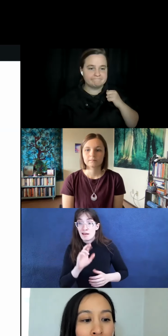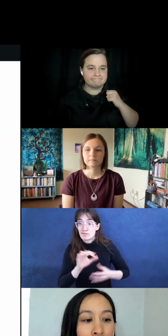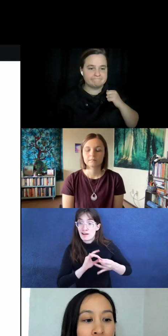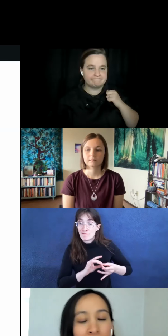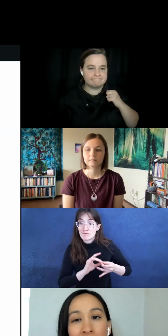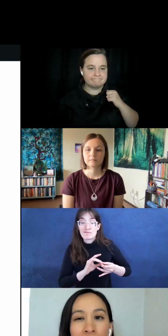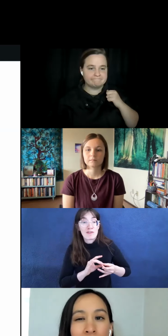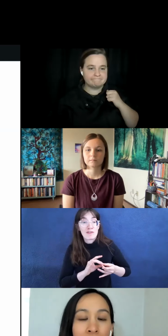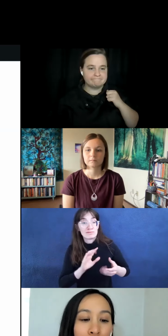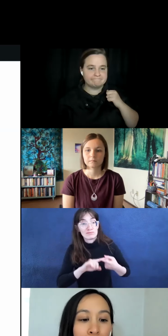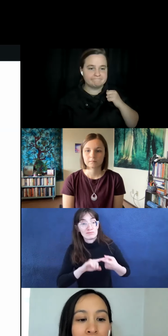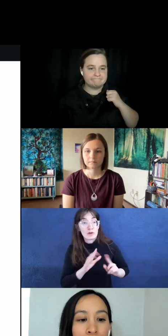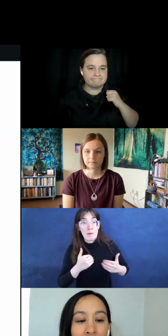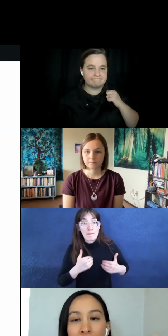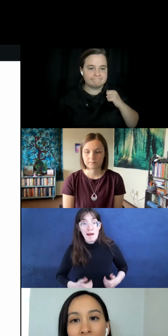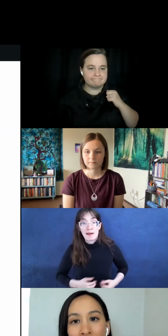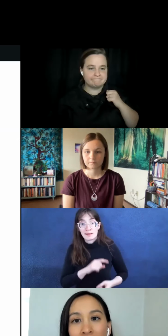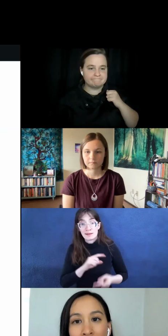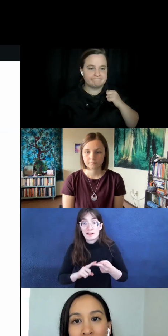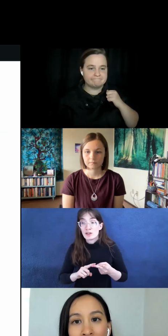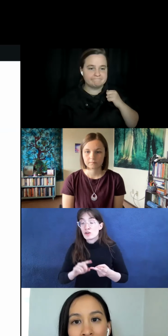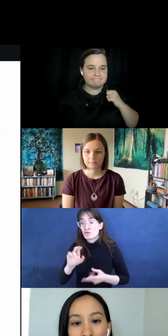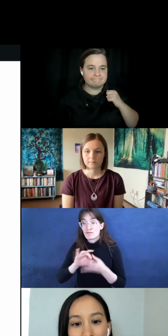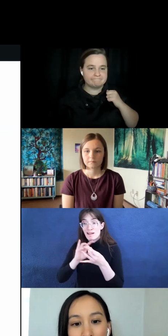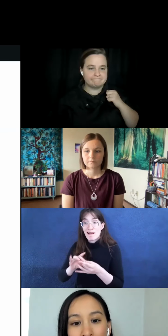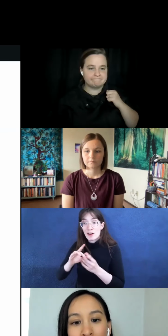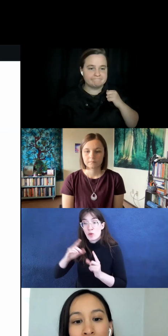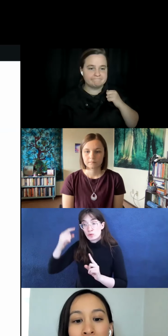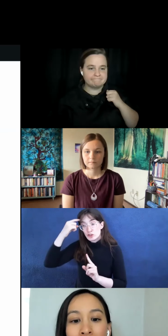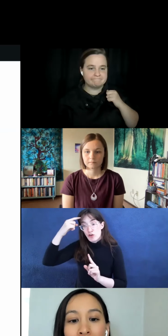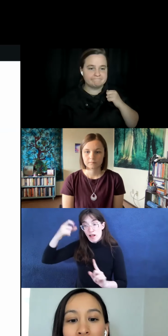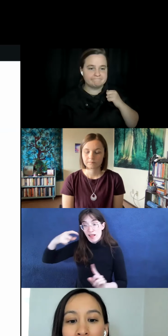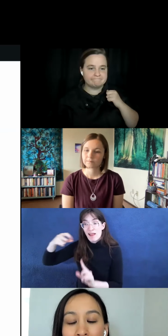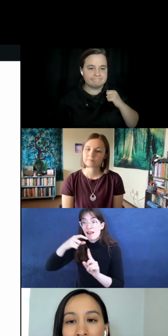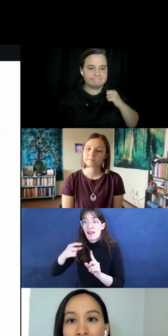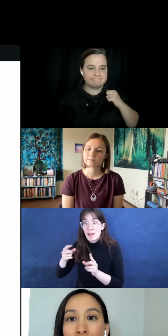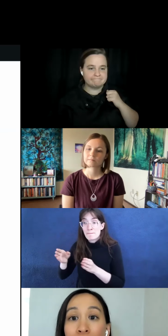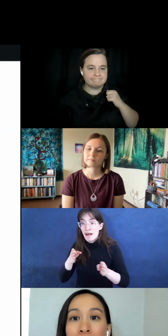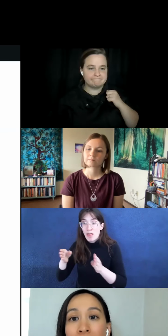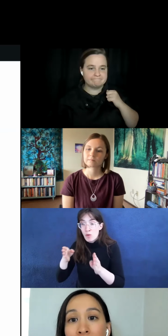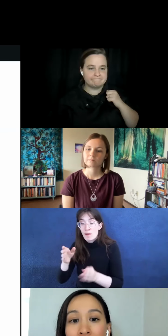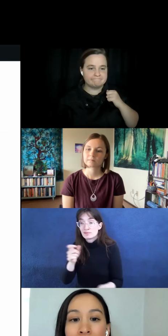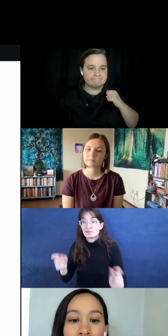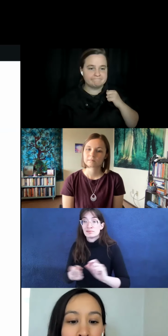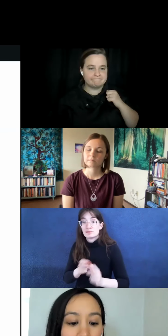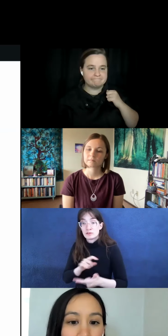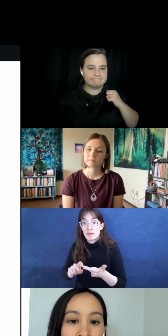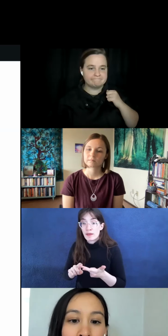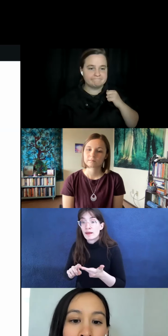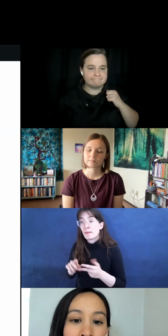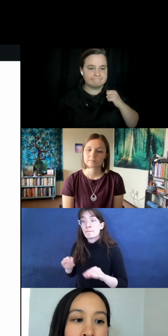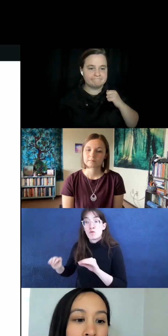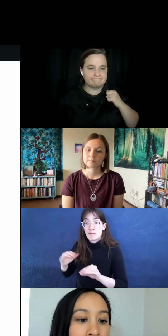neural pathways, which all of this is doing, but specifically looking at those aspects, and then movement and